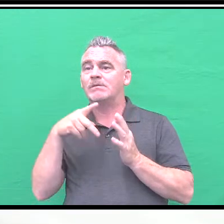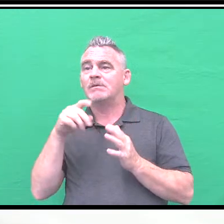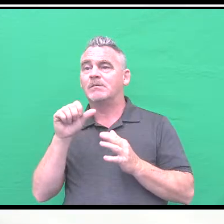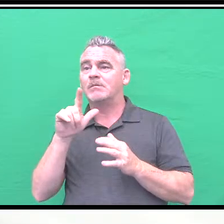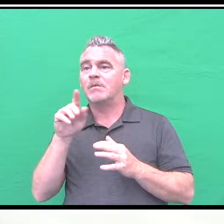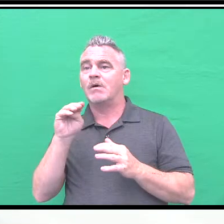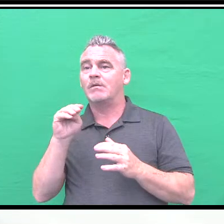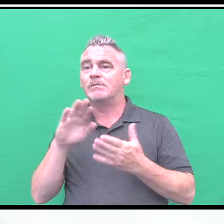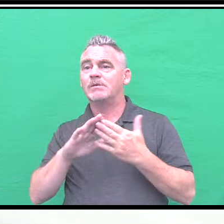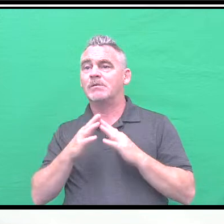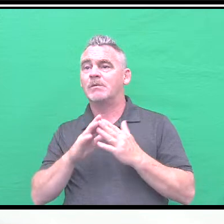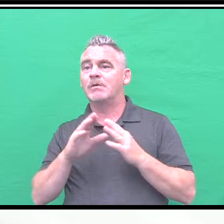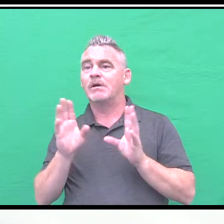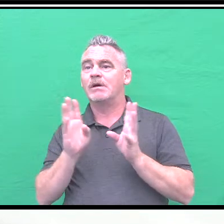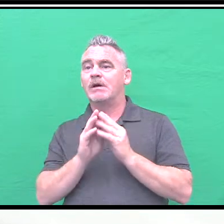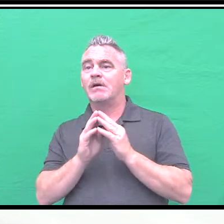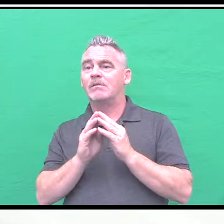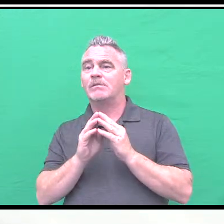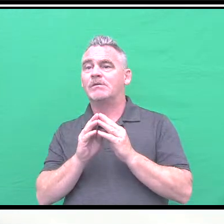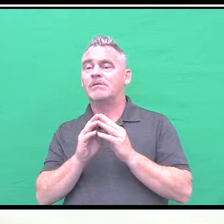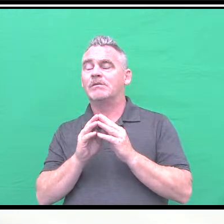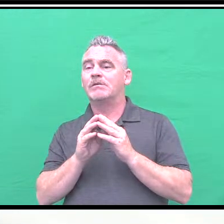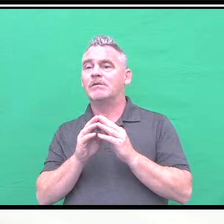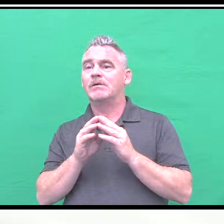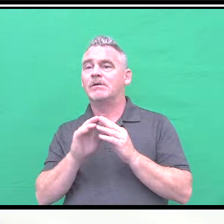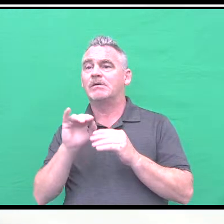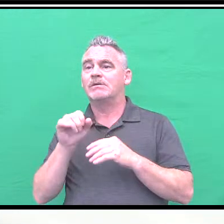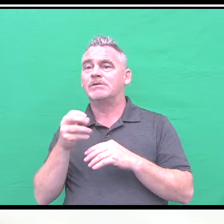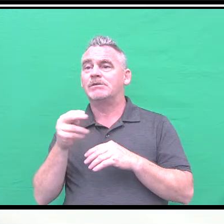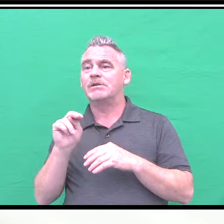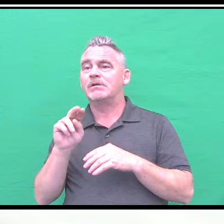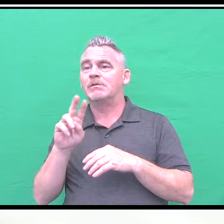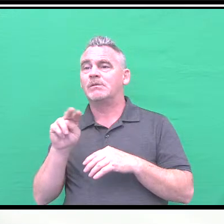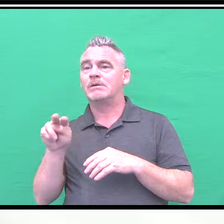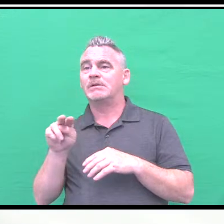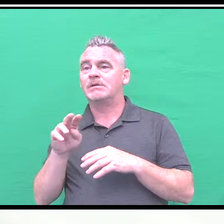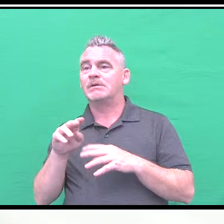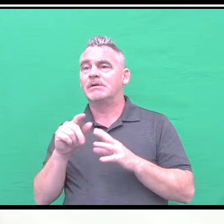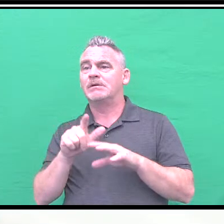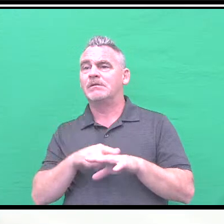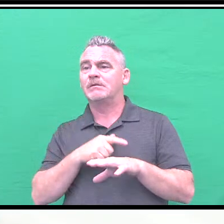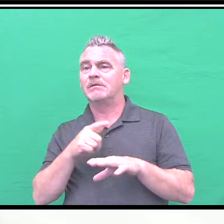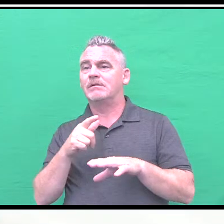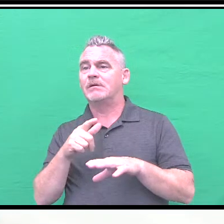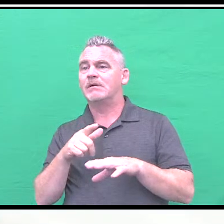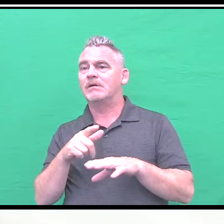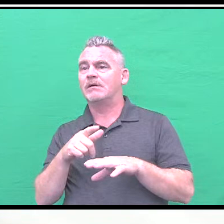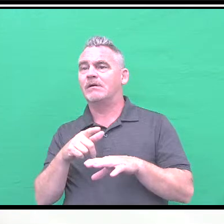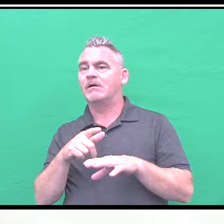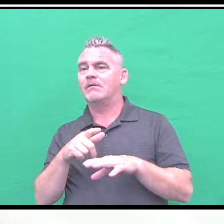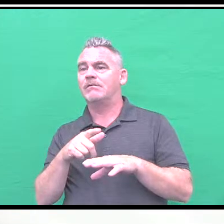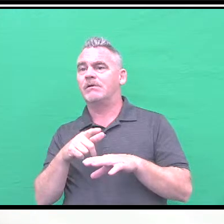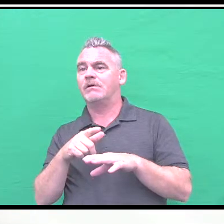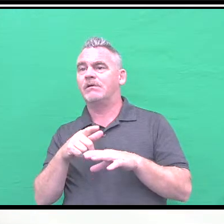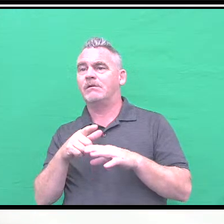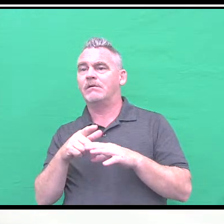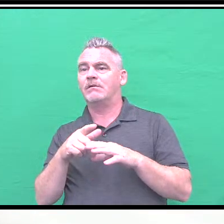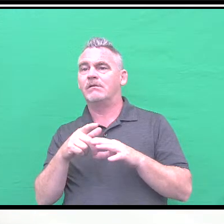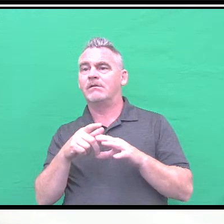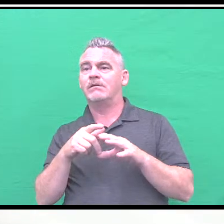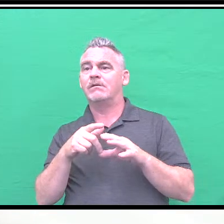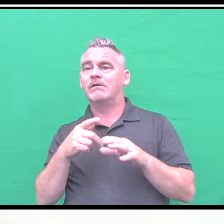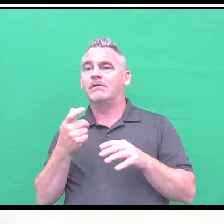meeting on January 27th. And the meeting went kind of long, so I had a short bit of time